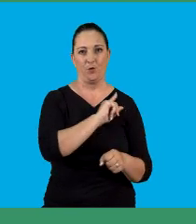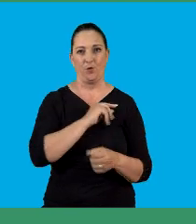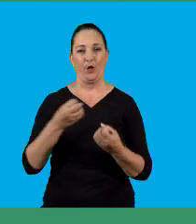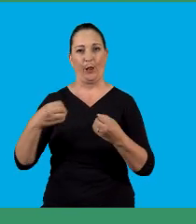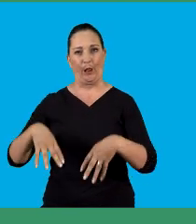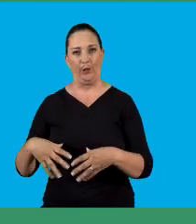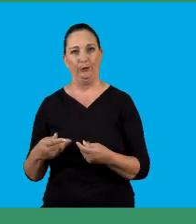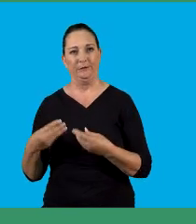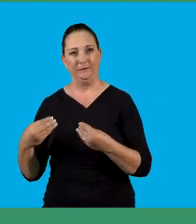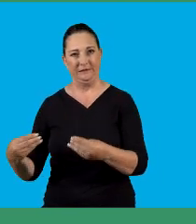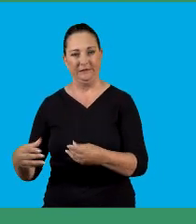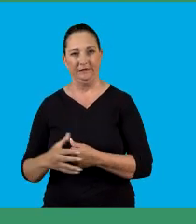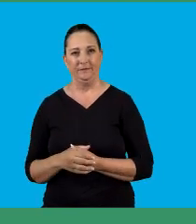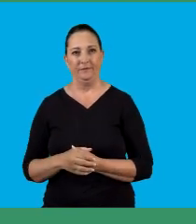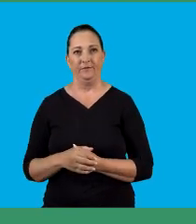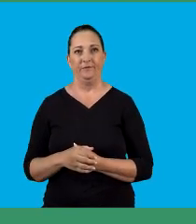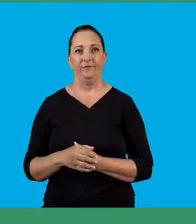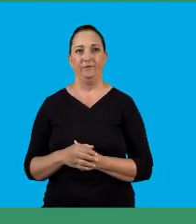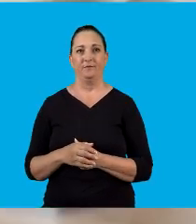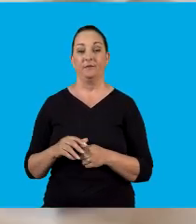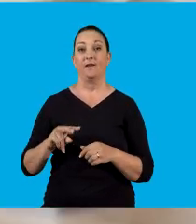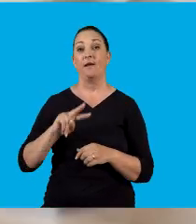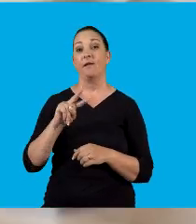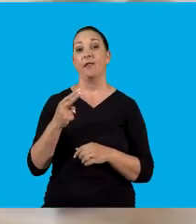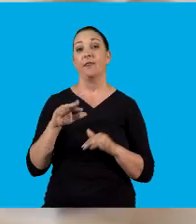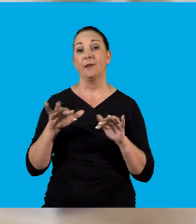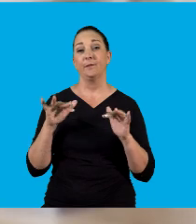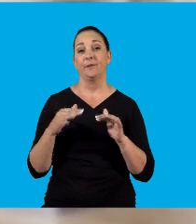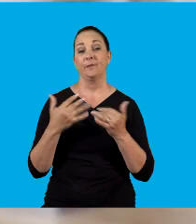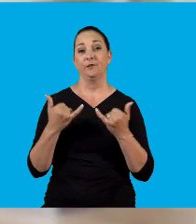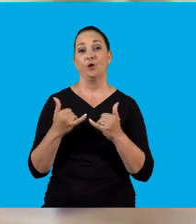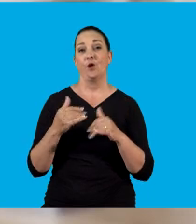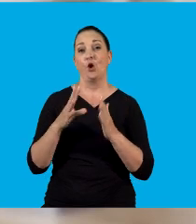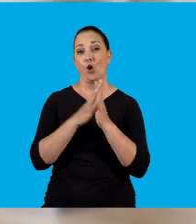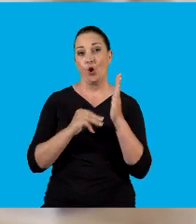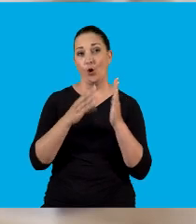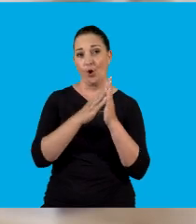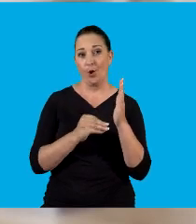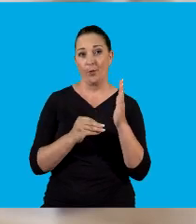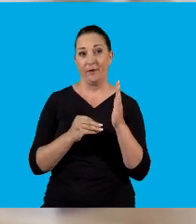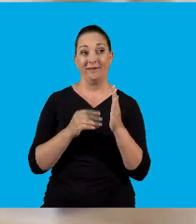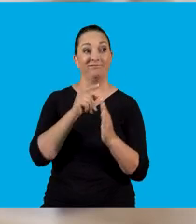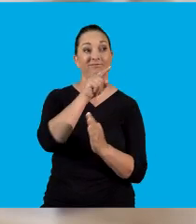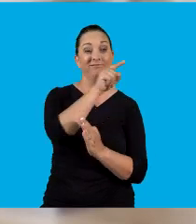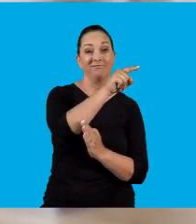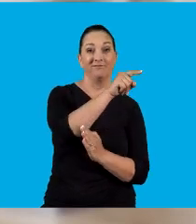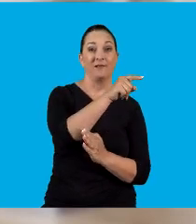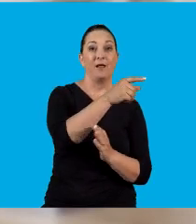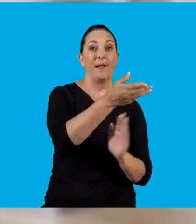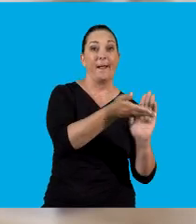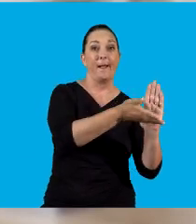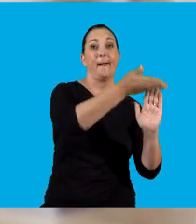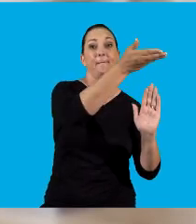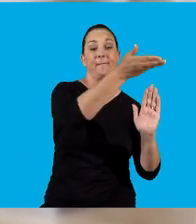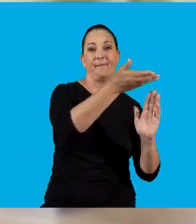sales. So what happens if you continue reproducing or pirating other people's work? It's going to drive up the